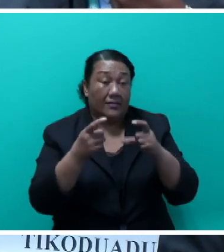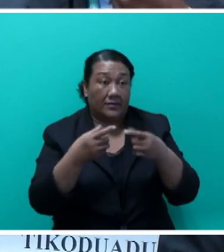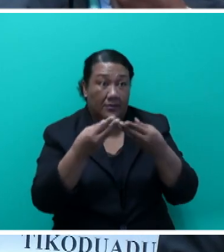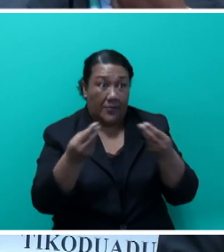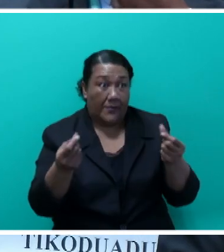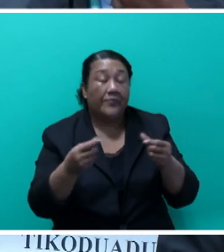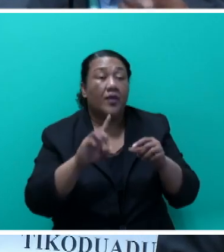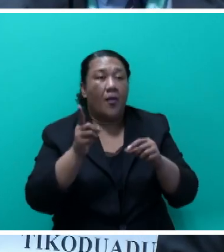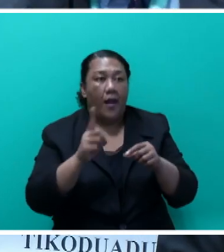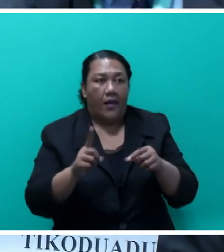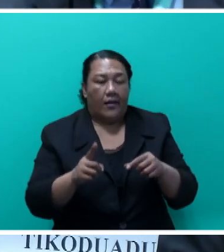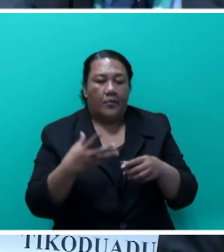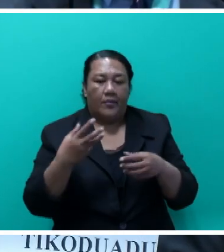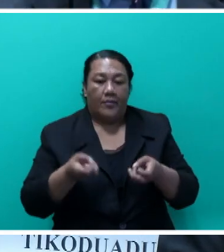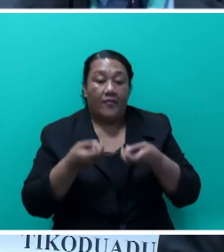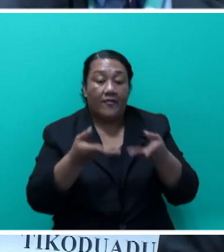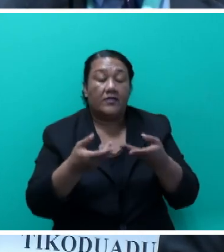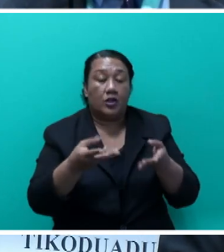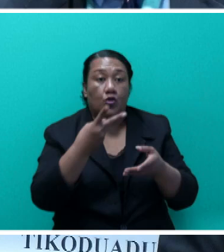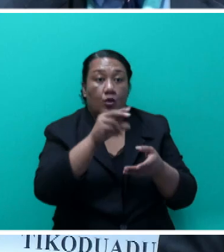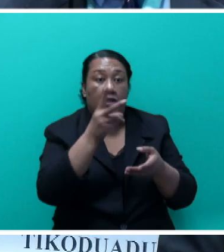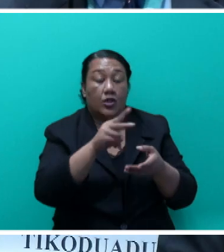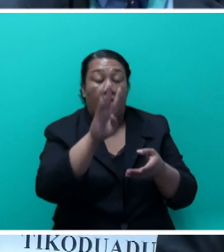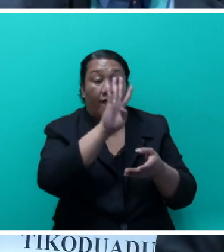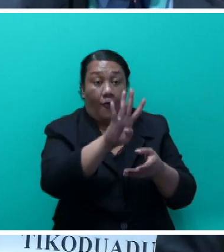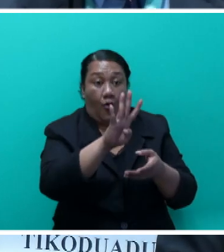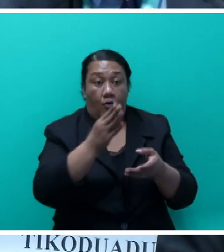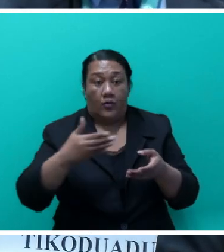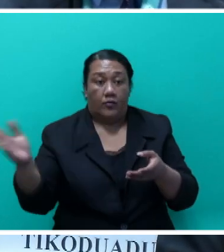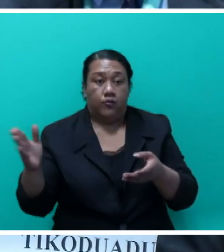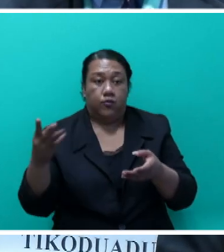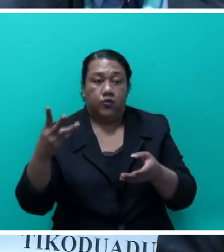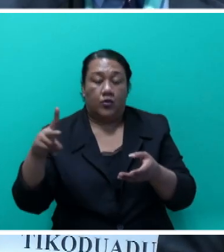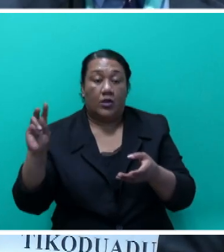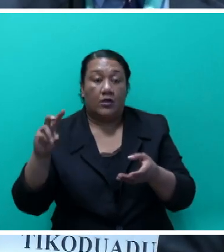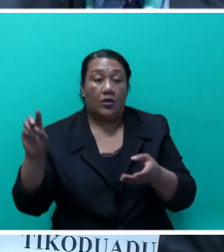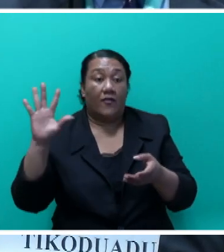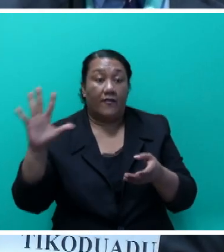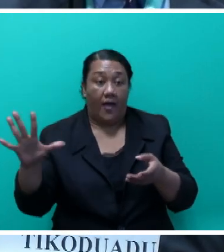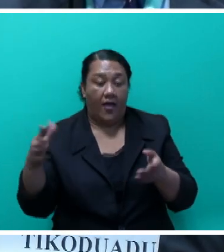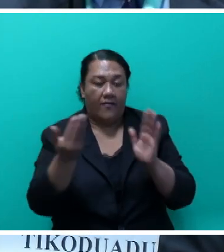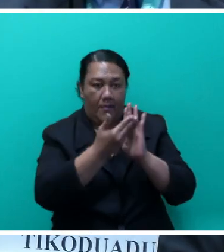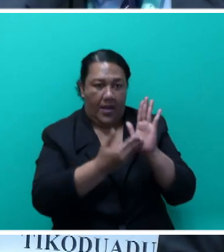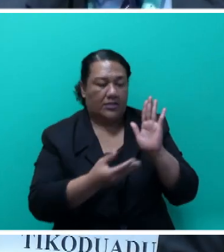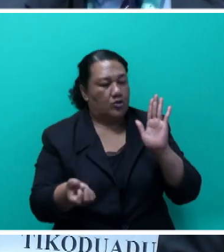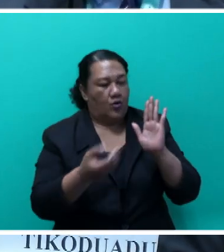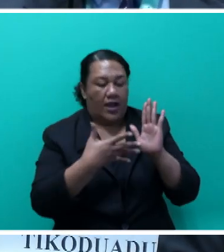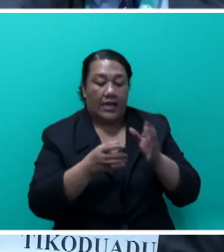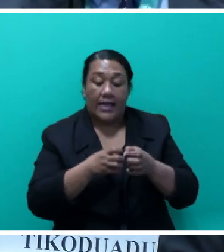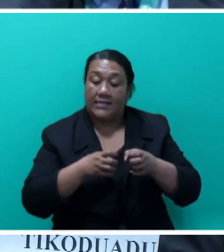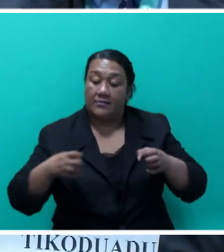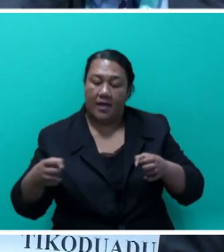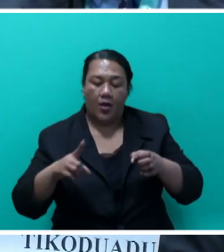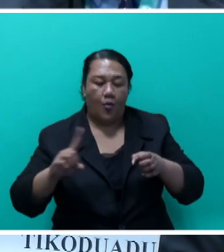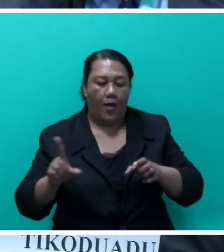provisions have been made in the 2024-2025 budget to expand this assistance. We are now supporting an